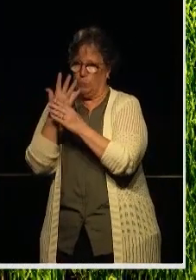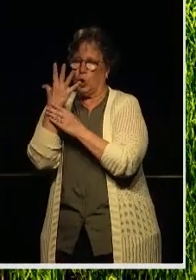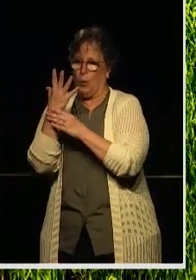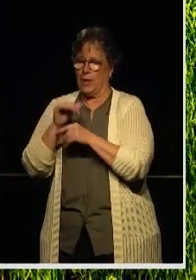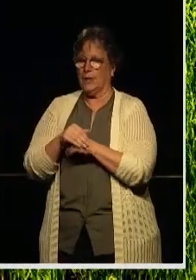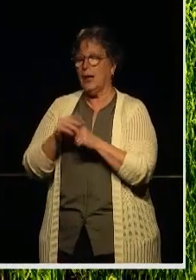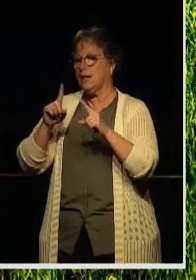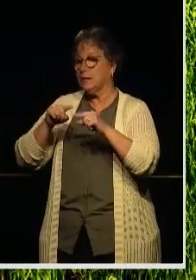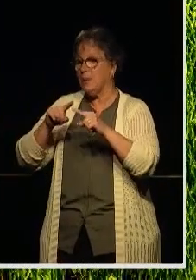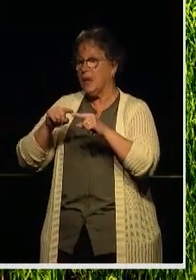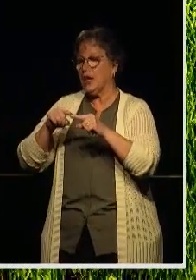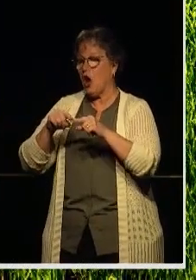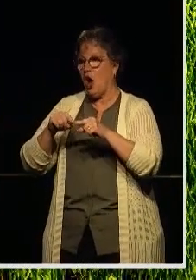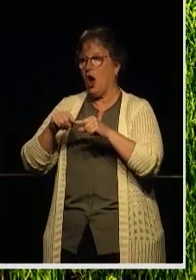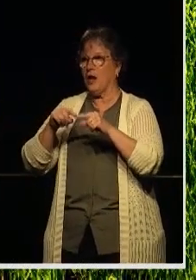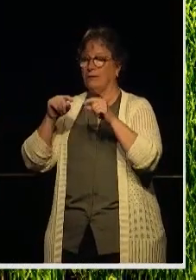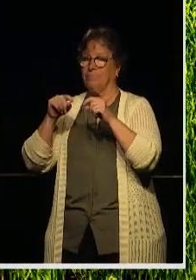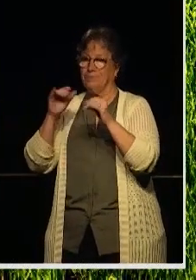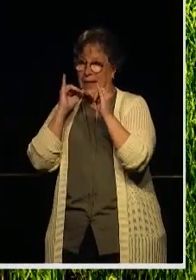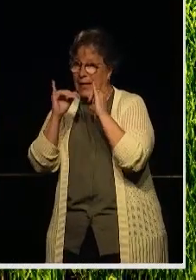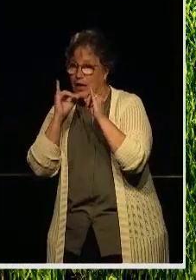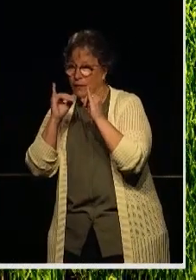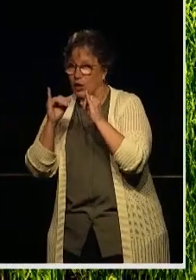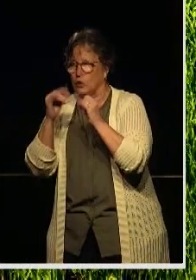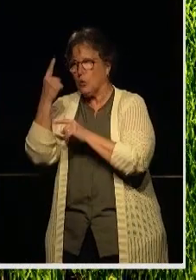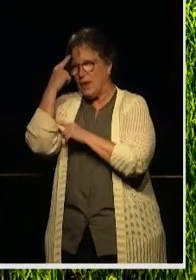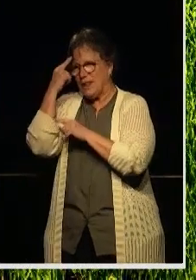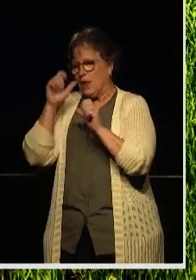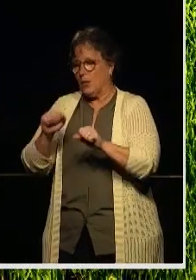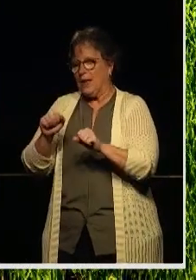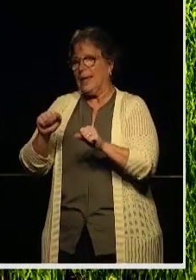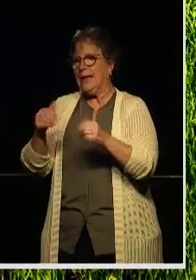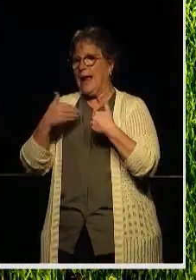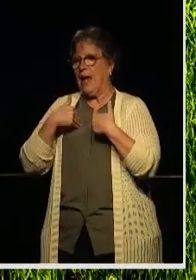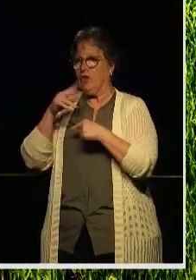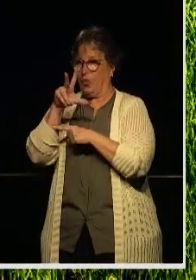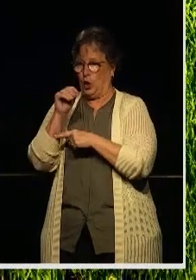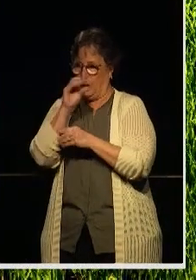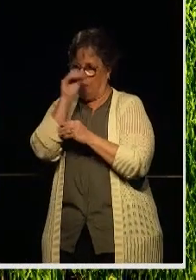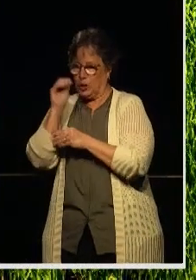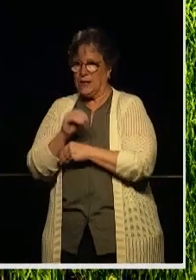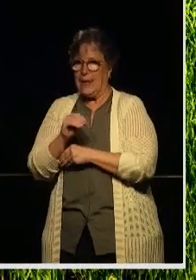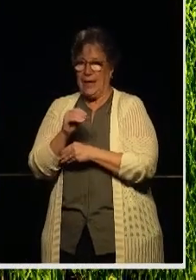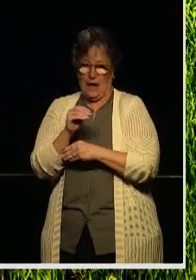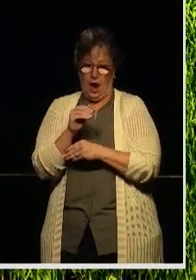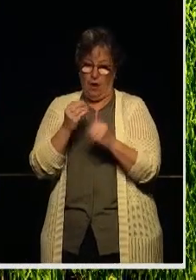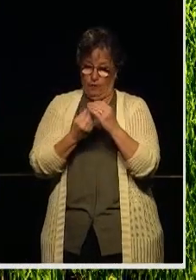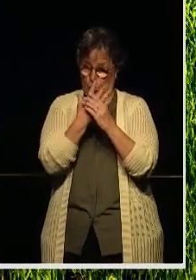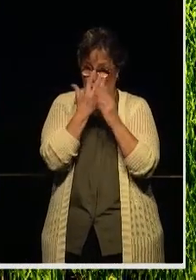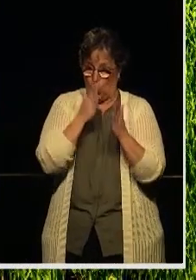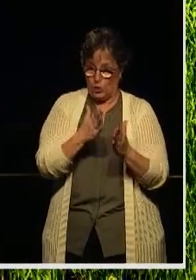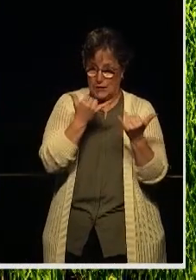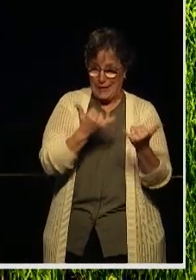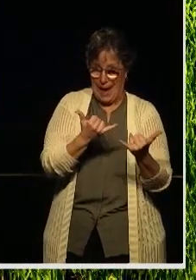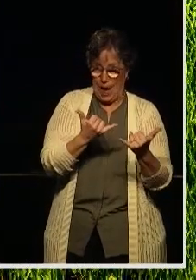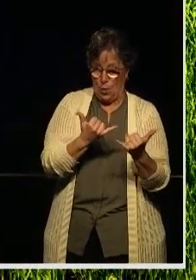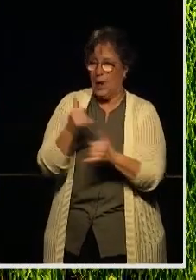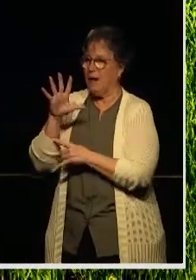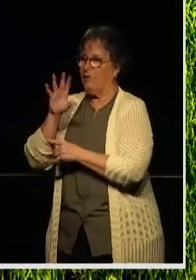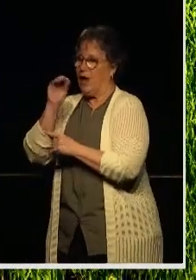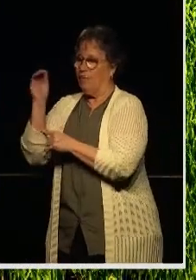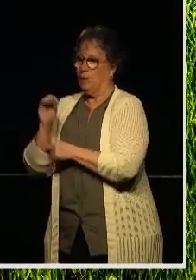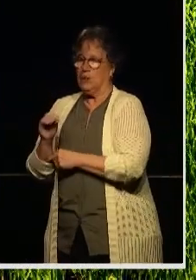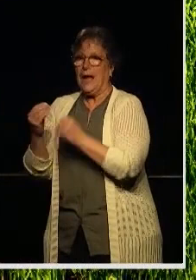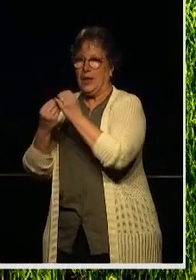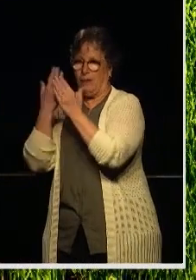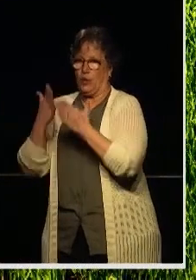on customer discovery interviews that we have already conducted, we estimate that we can capture 30% of existing growers and 5% of new growers globally. And